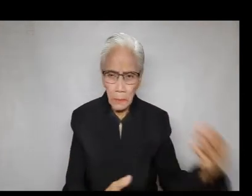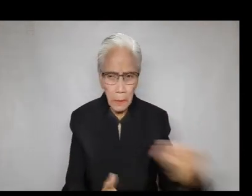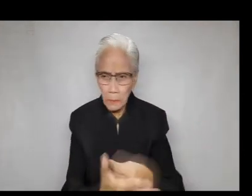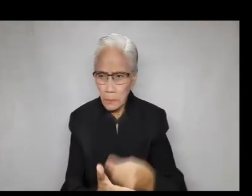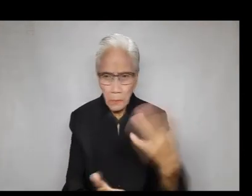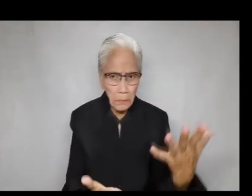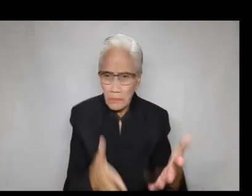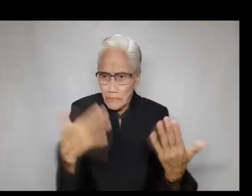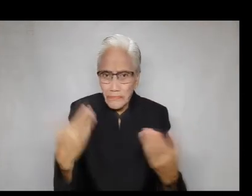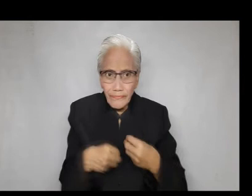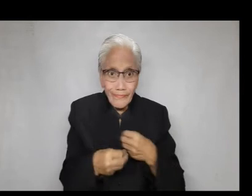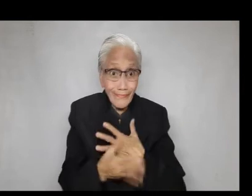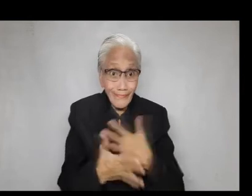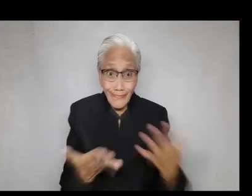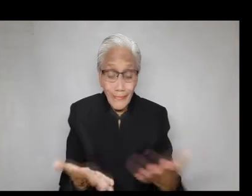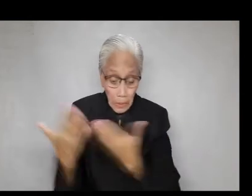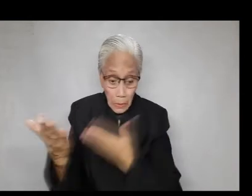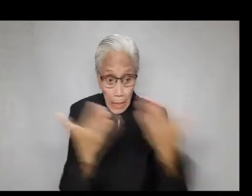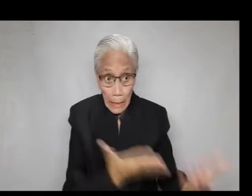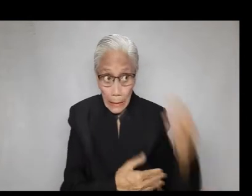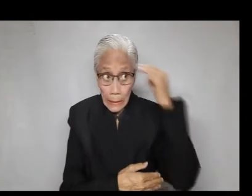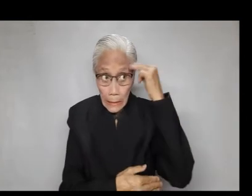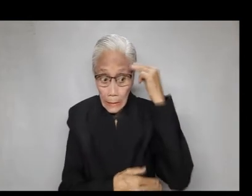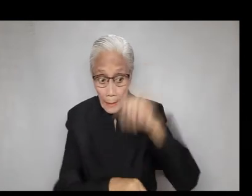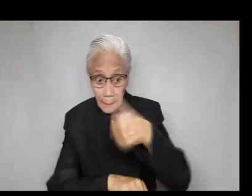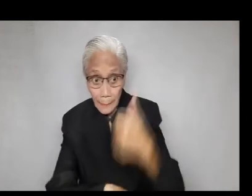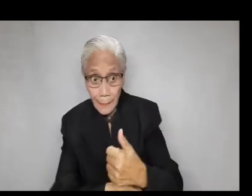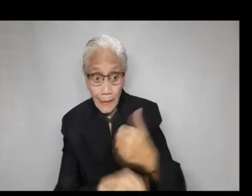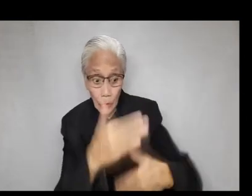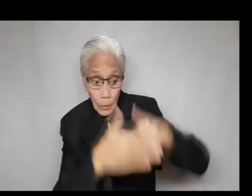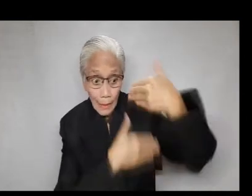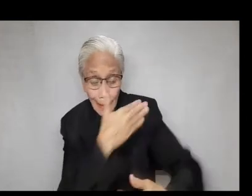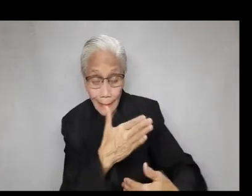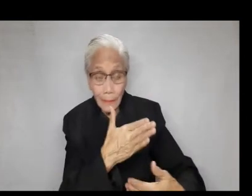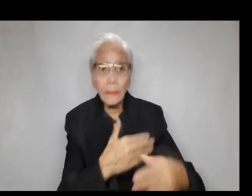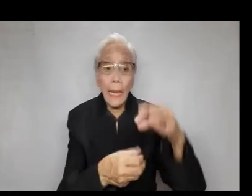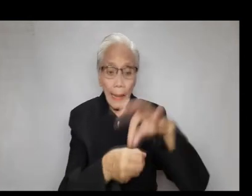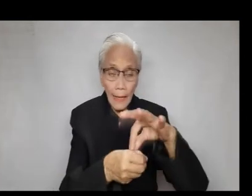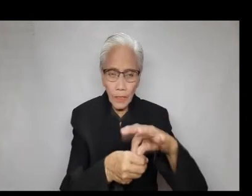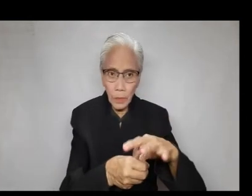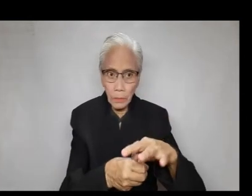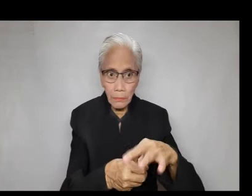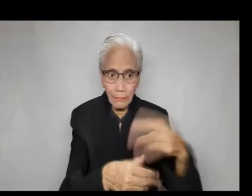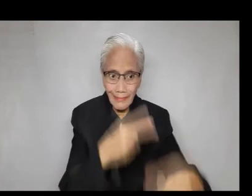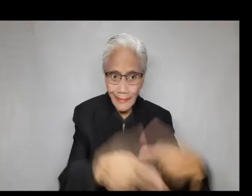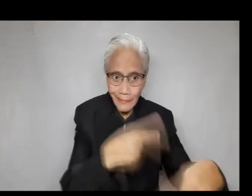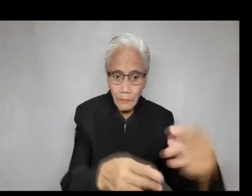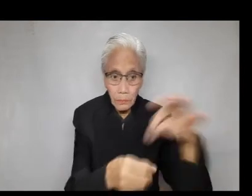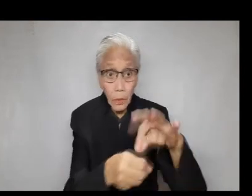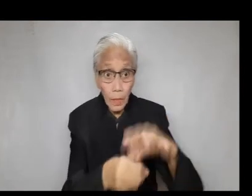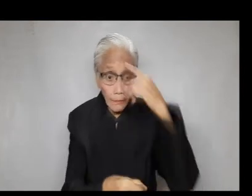as material riches abound? I am afraid you might be bringing that mindset to the next